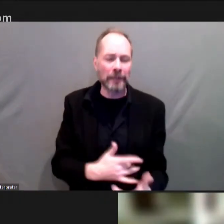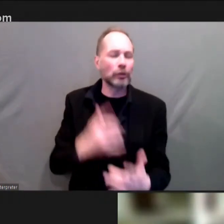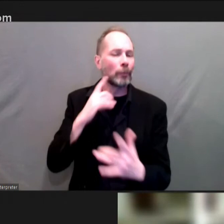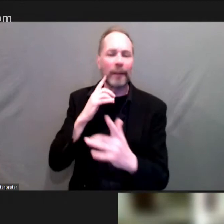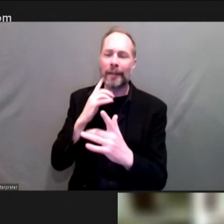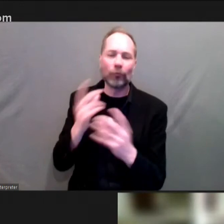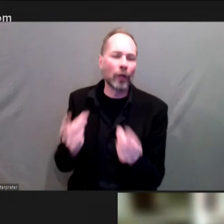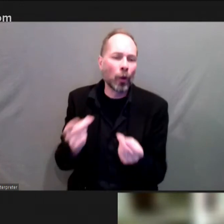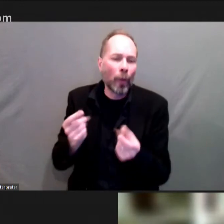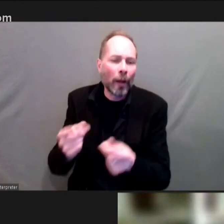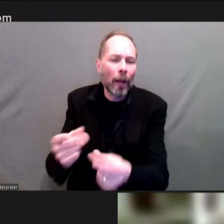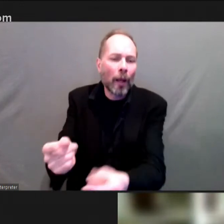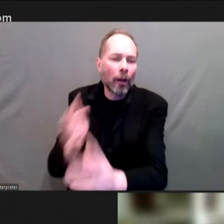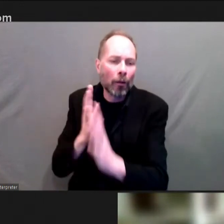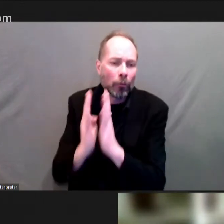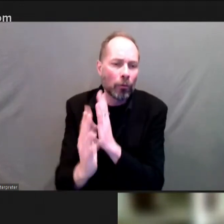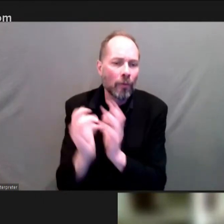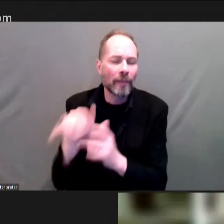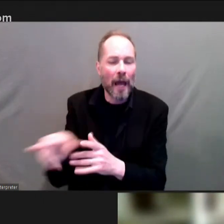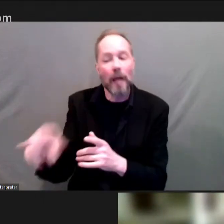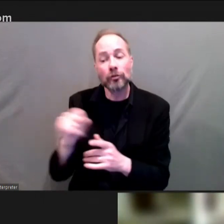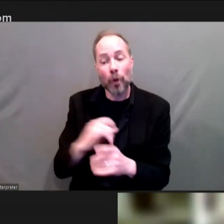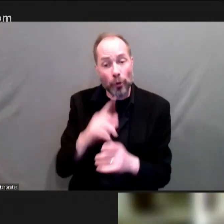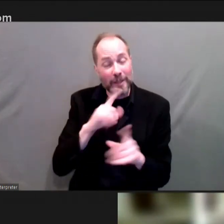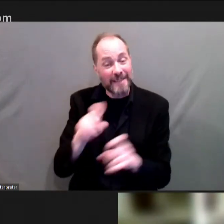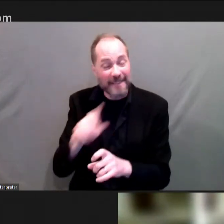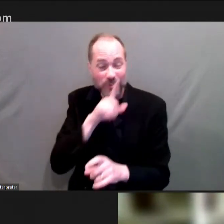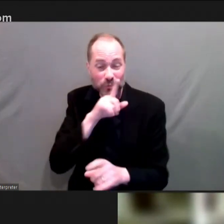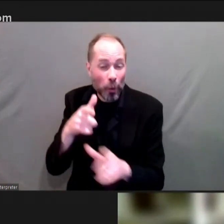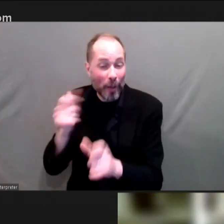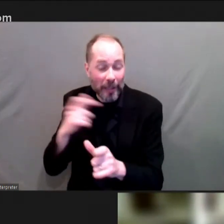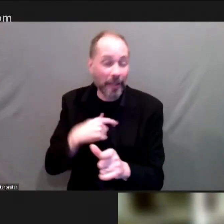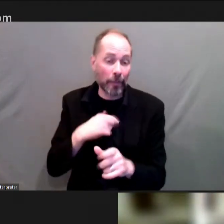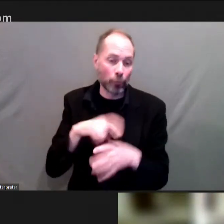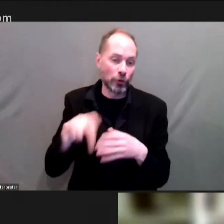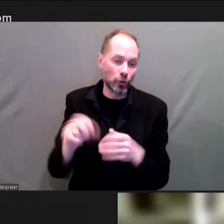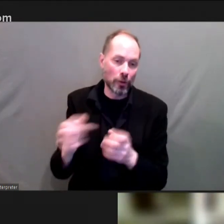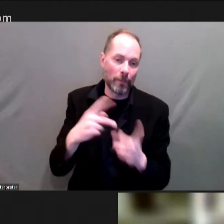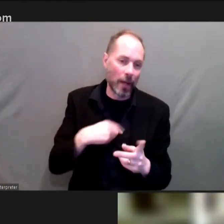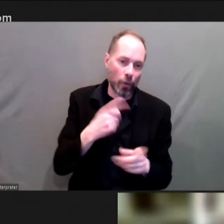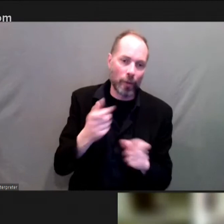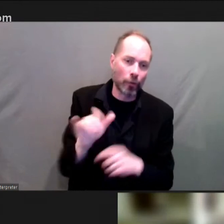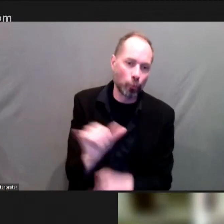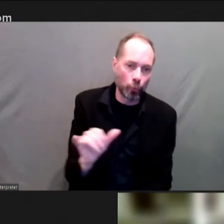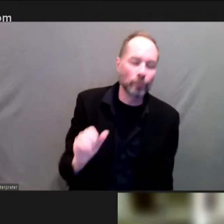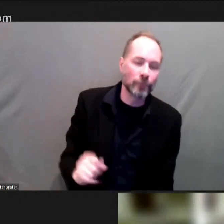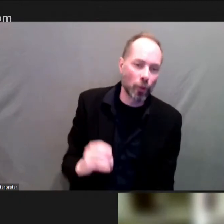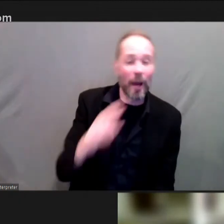through and you get tested very quickly. And I encourage folks to do that if they're experiencing symptoms.